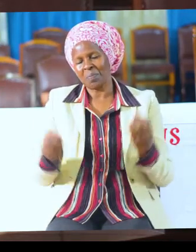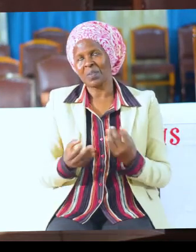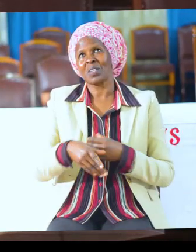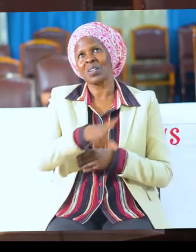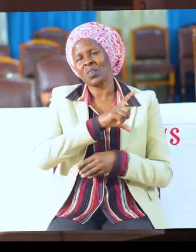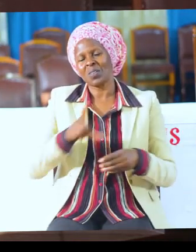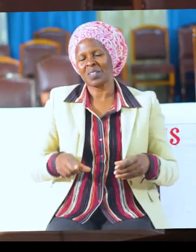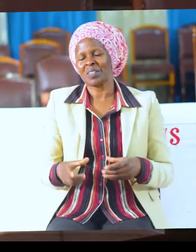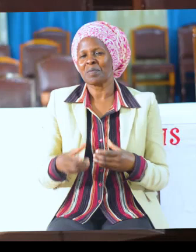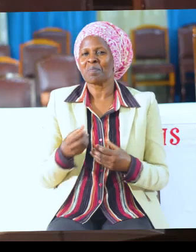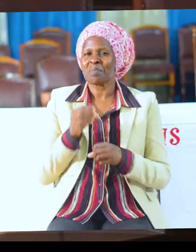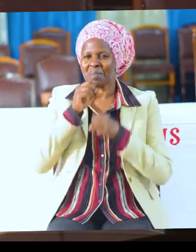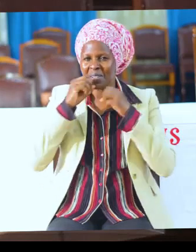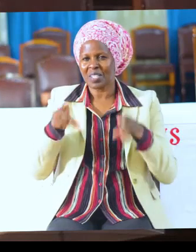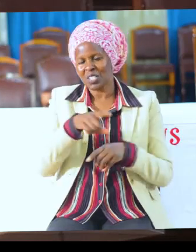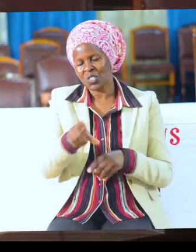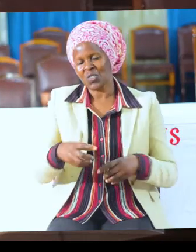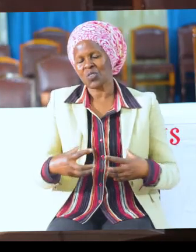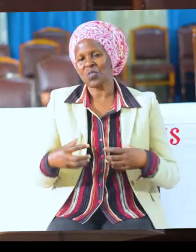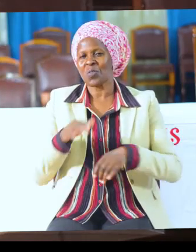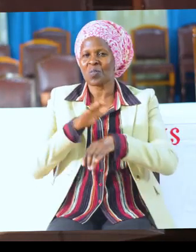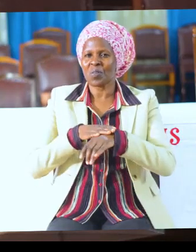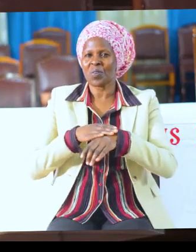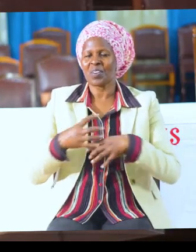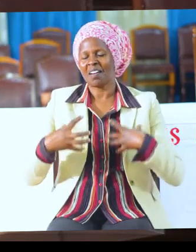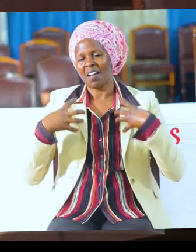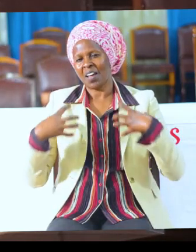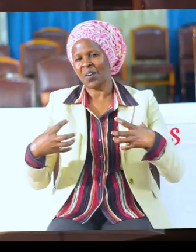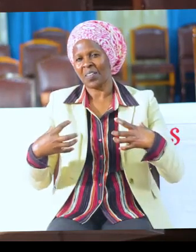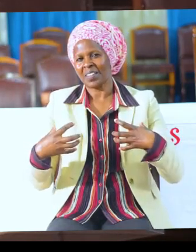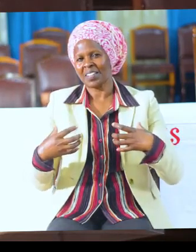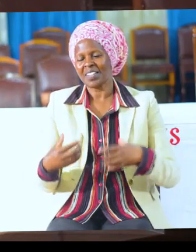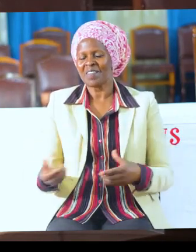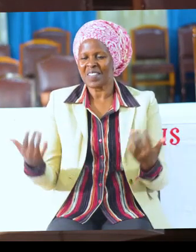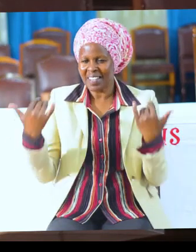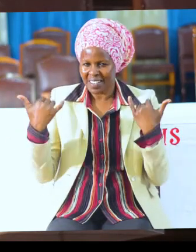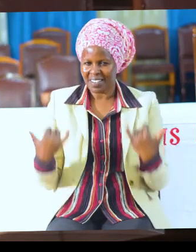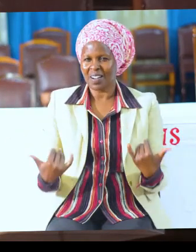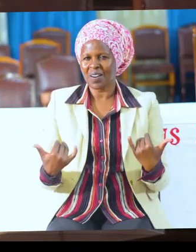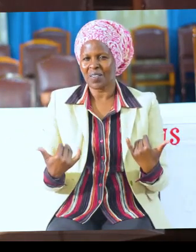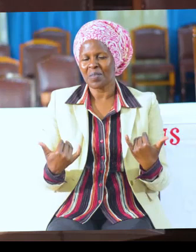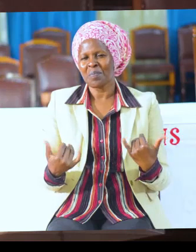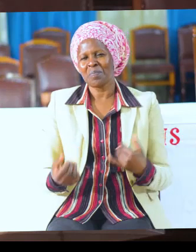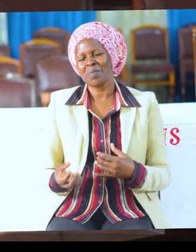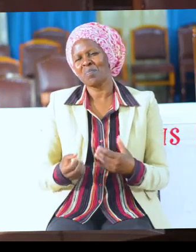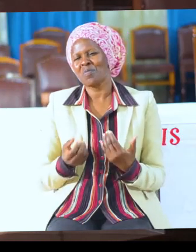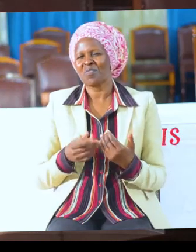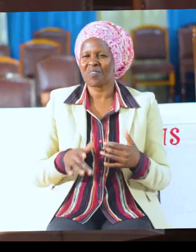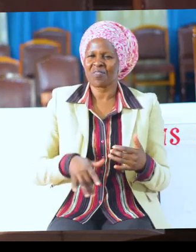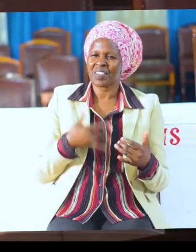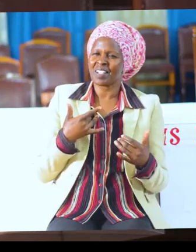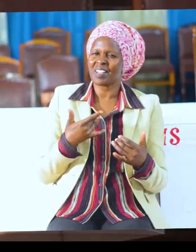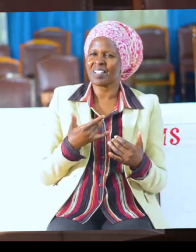with sound health. Even at this time, yes, that people feel threatened. At this